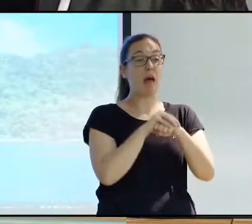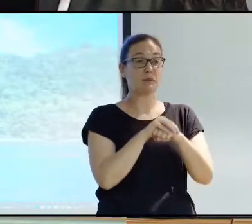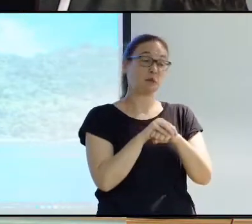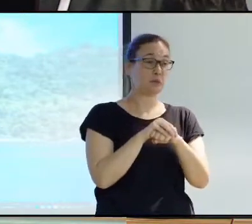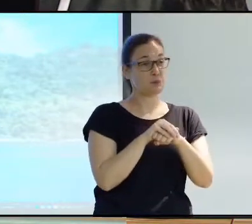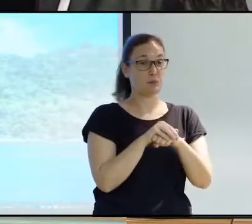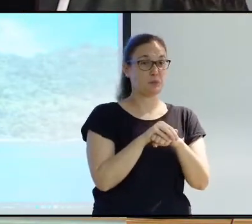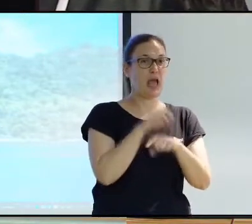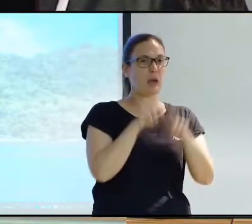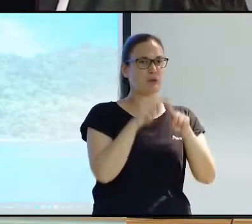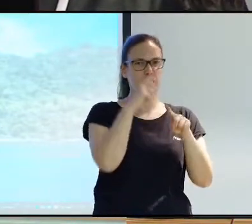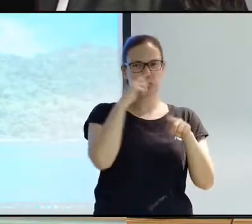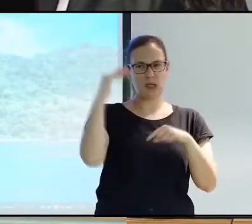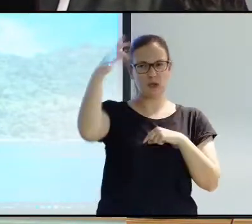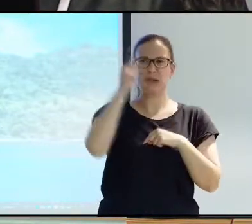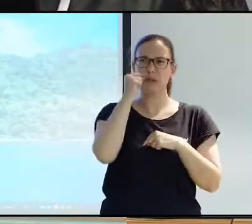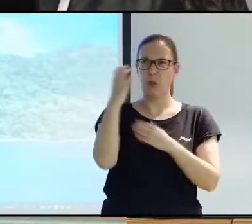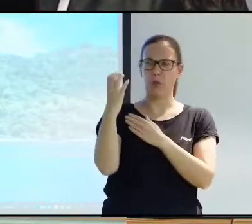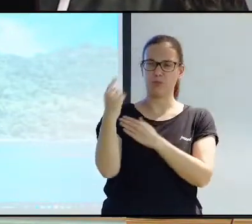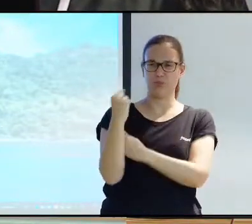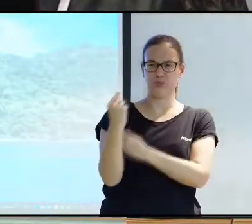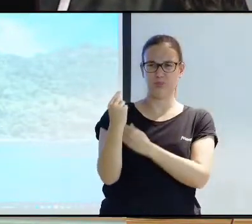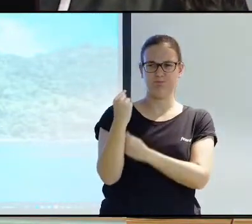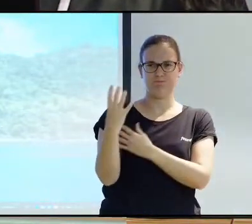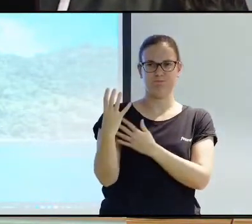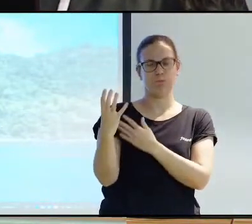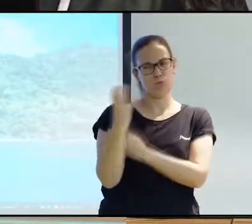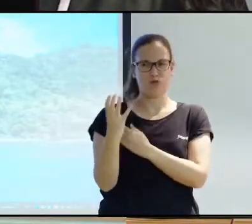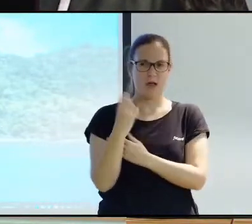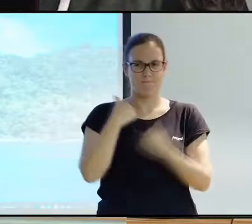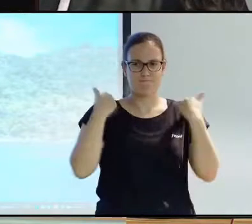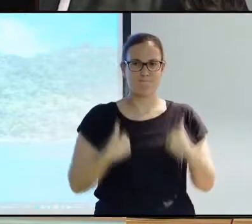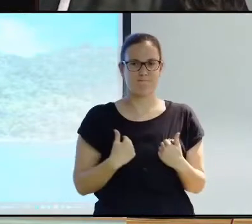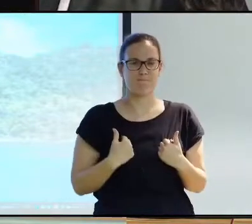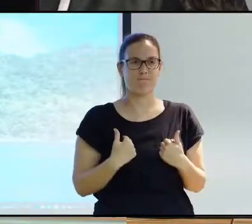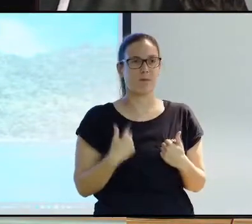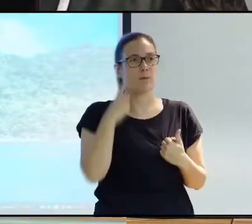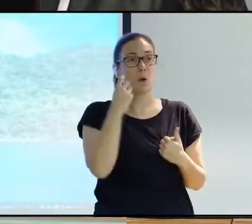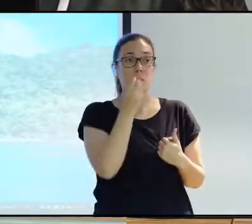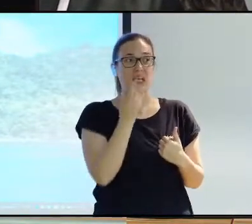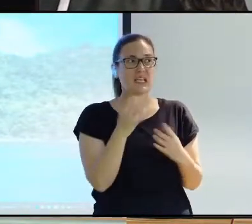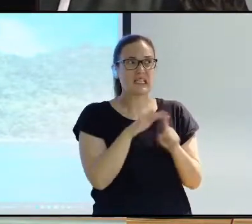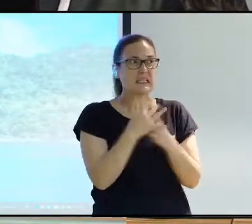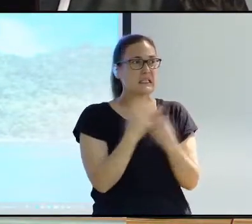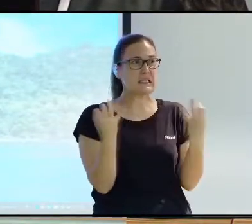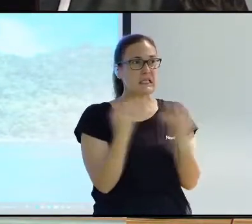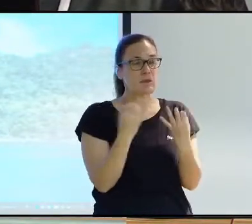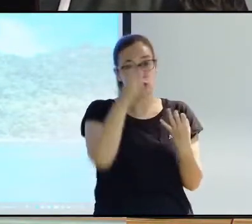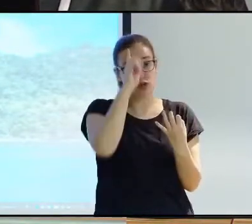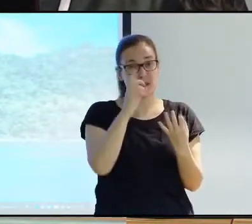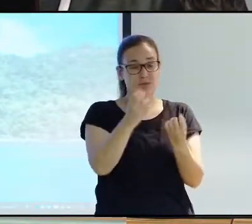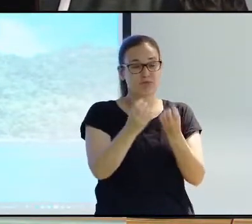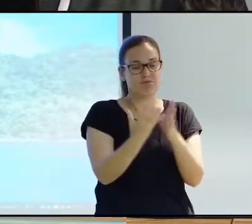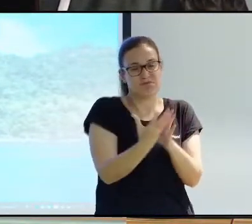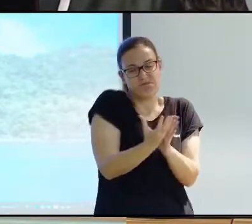many friends, and some of the older boys made fun of me, and they laughed at me. I don't remember very well what happened. I